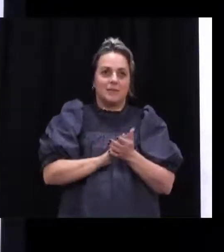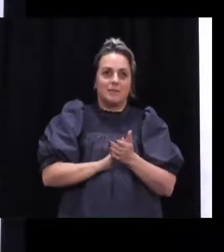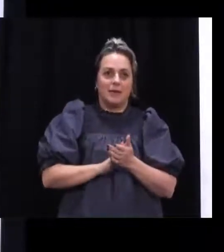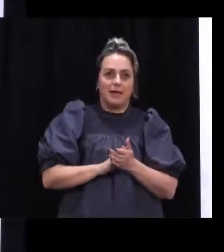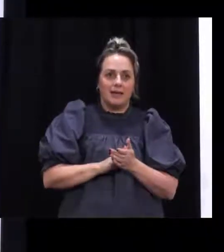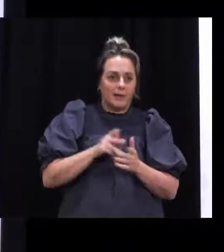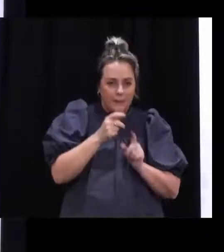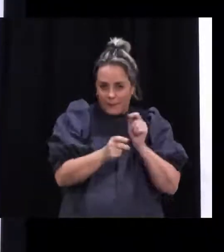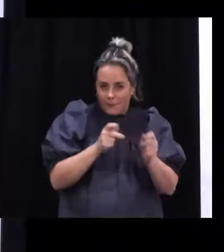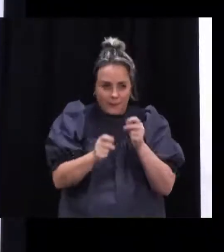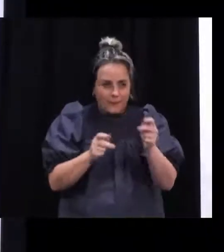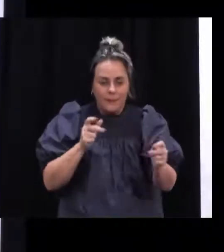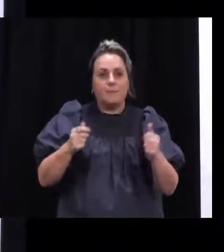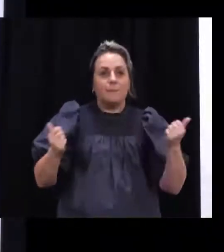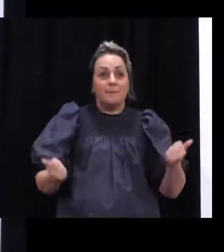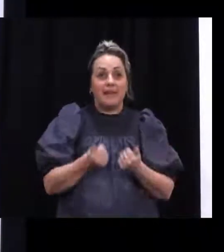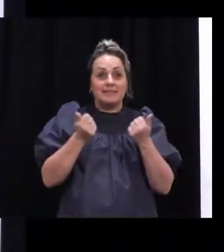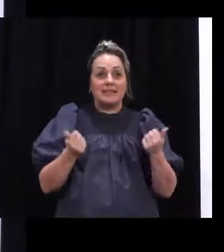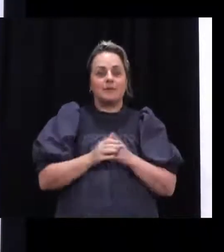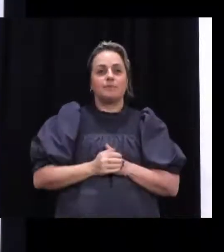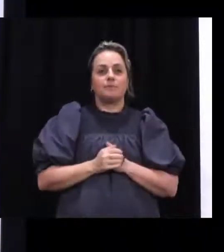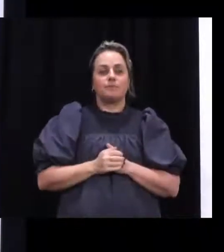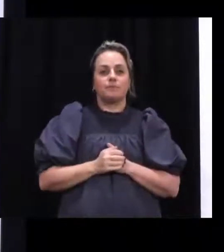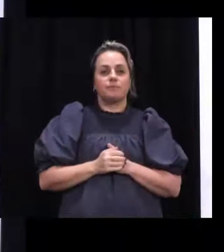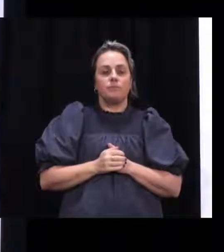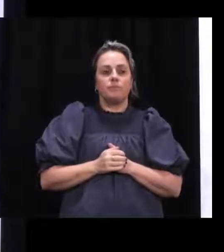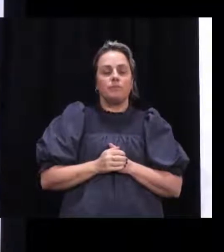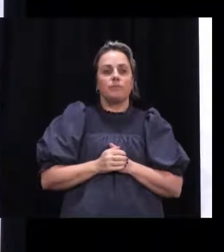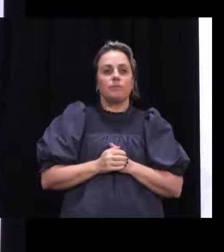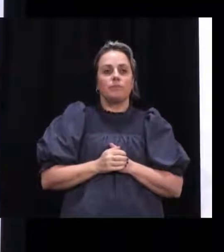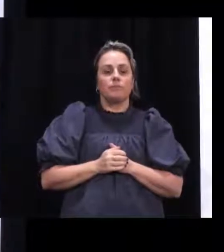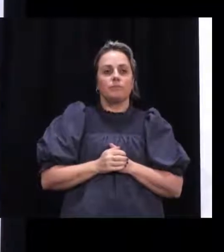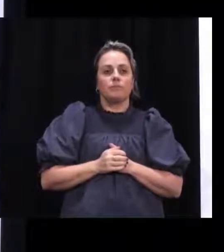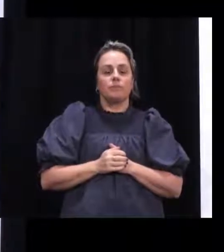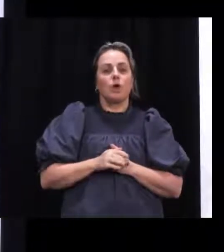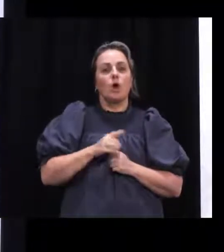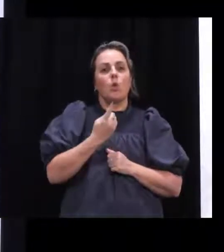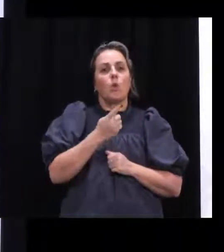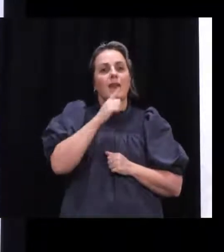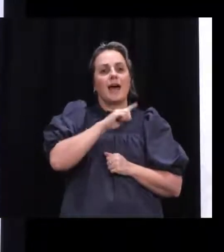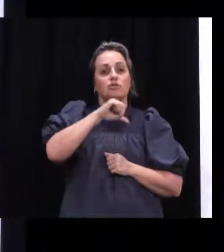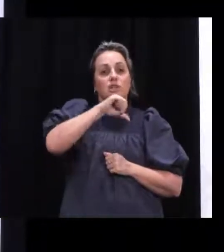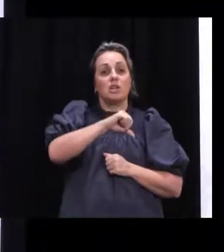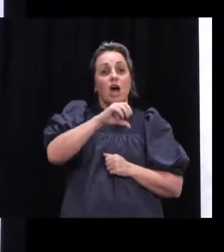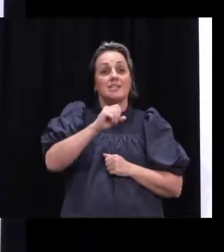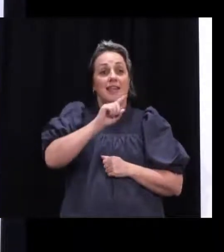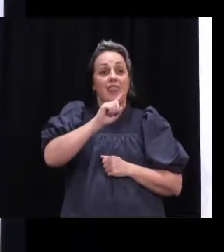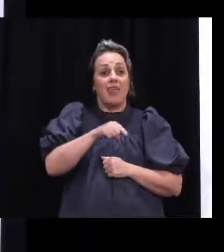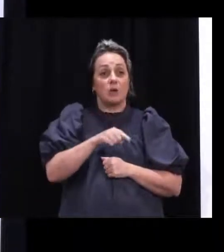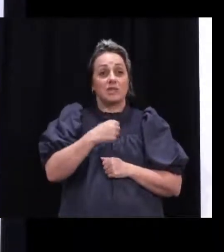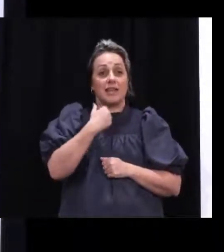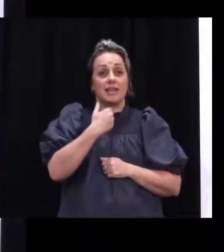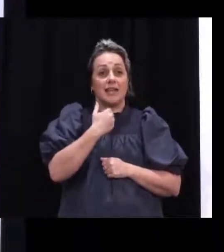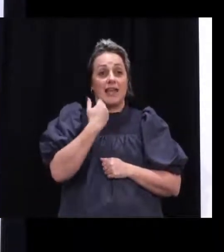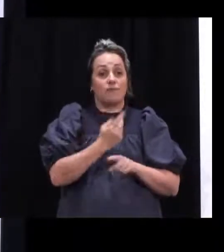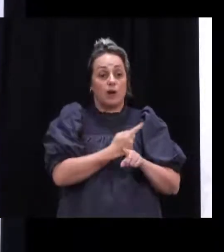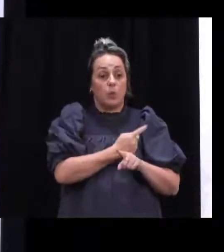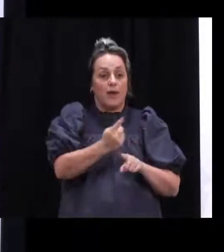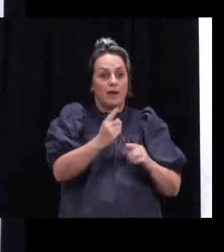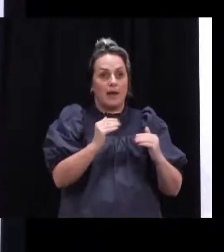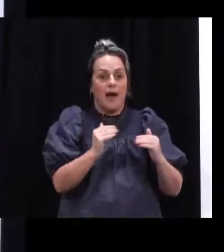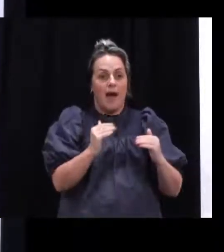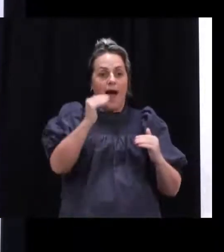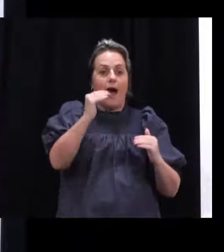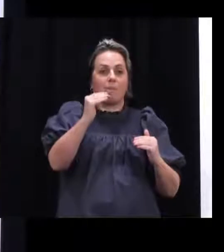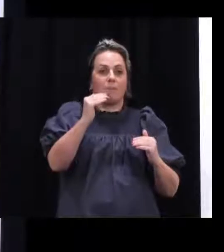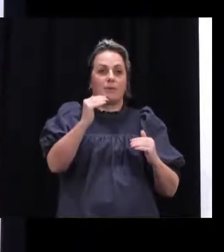in New Zealand. We've increased the number of doses administered from around 190,000 per week to around 540,000